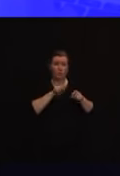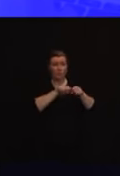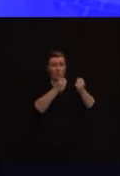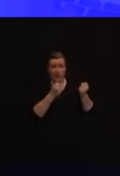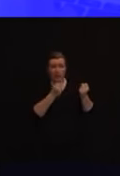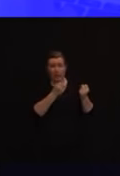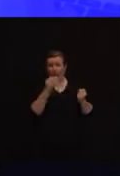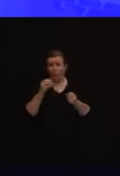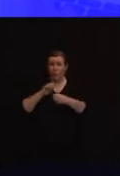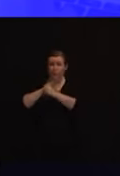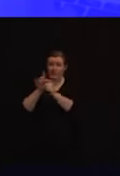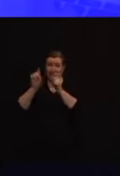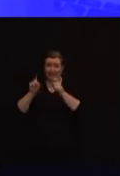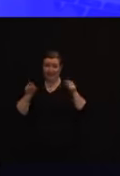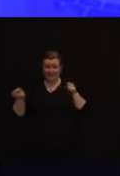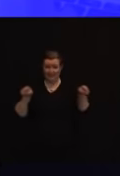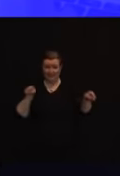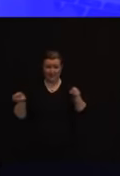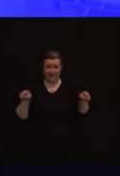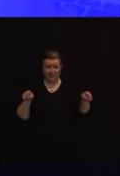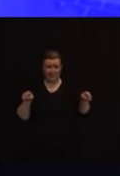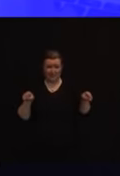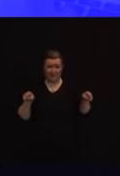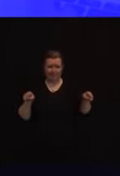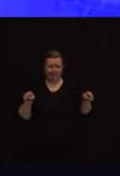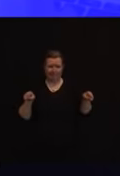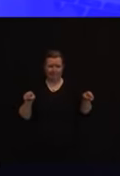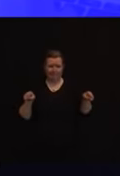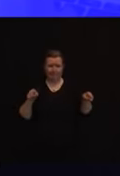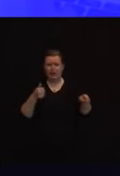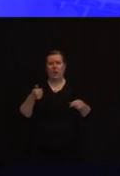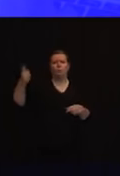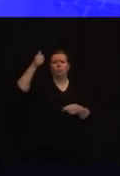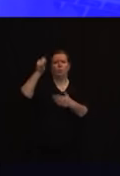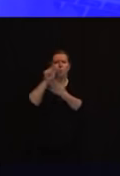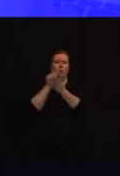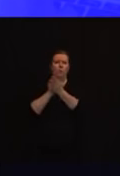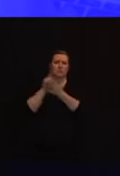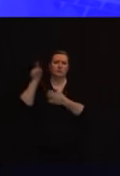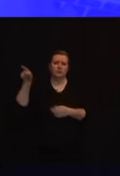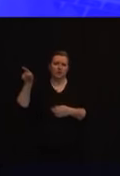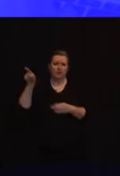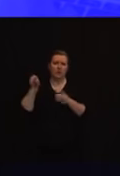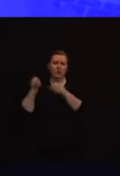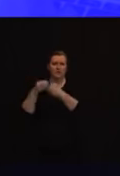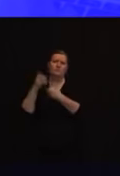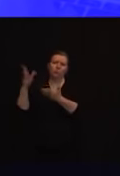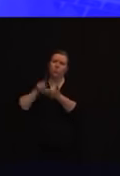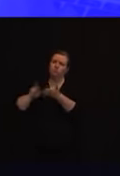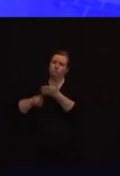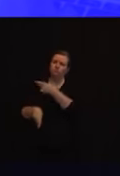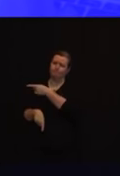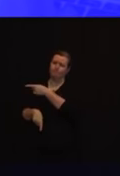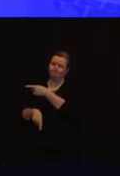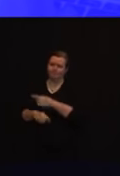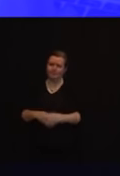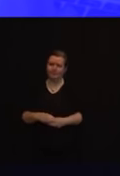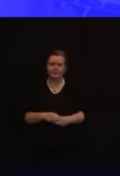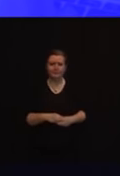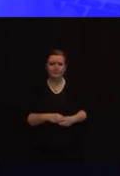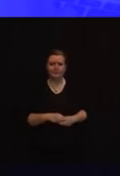that the Attorney General's office would have to weigh in on. I do know that we were able to get the information with regard to